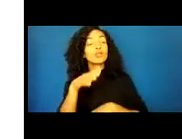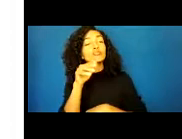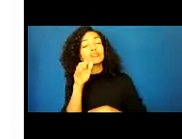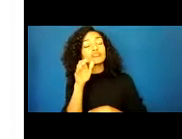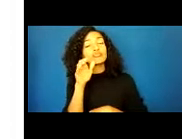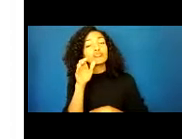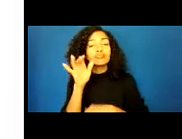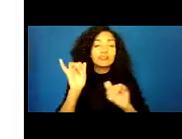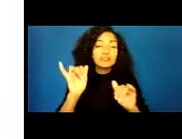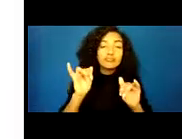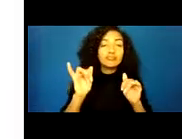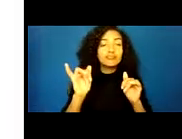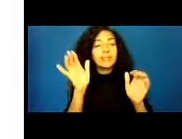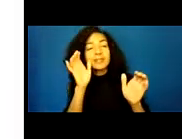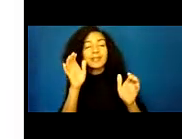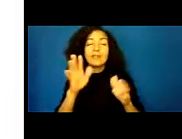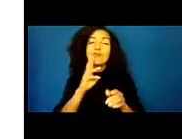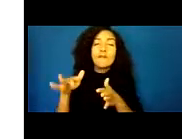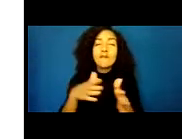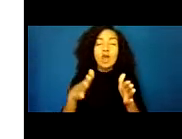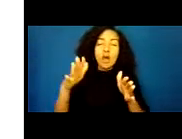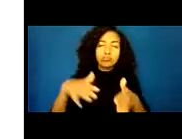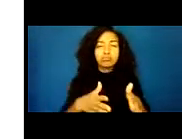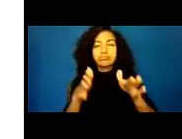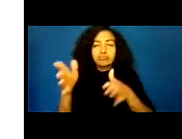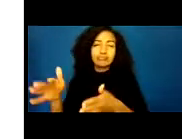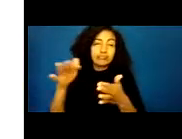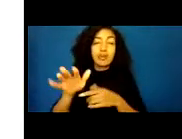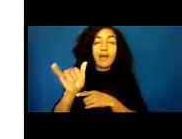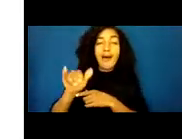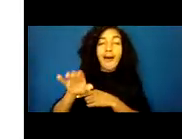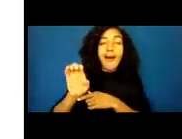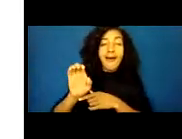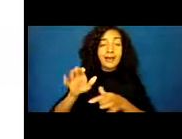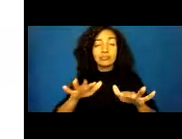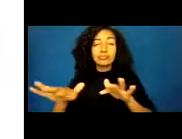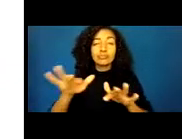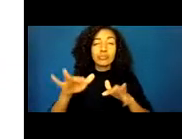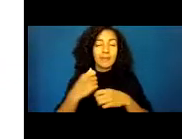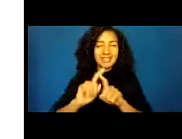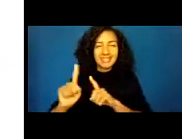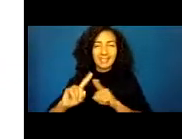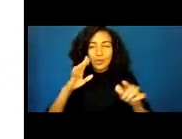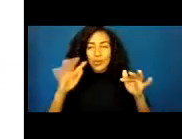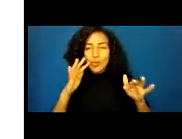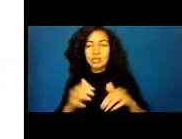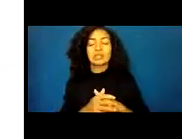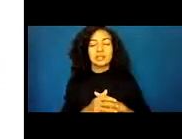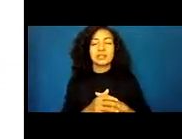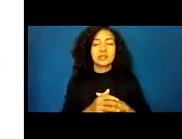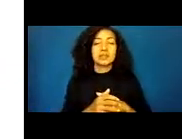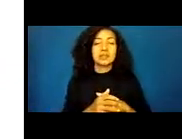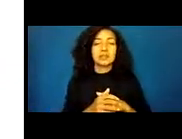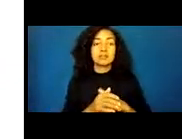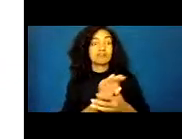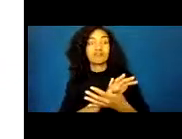crack and move and slam, and the ice would make all kinds of noise. And so those are the kinds of things that we were